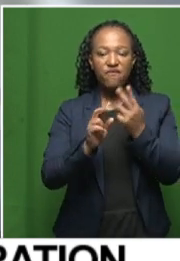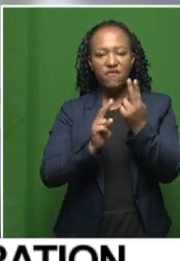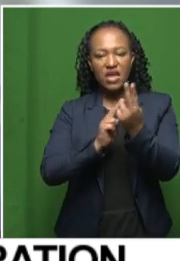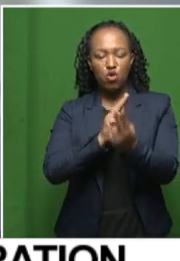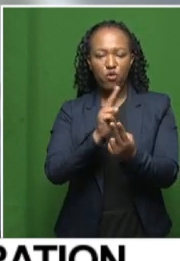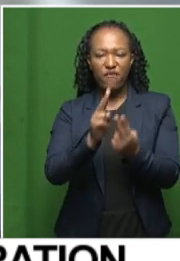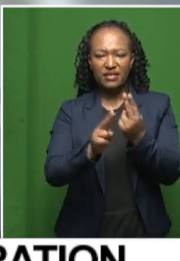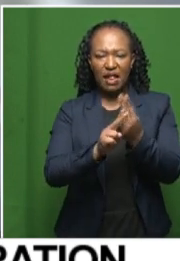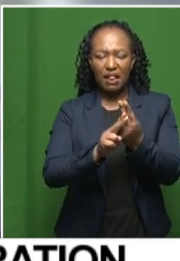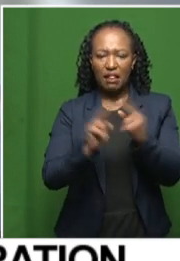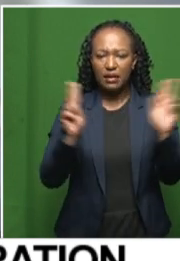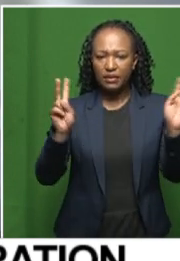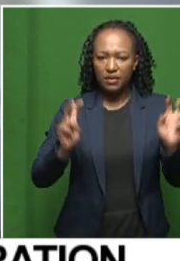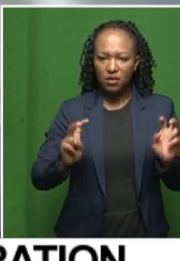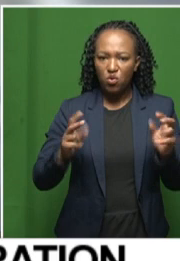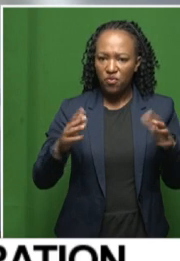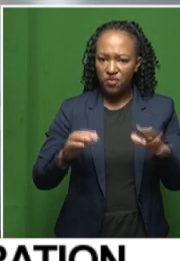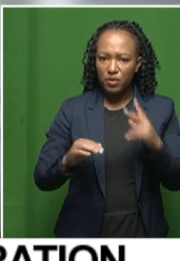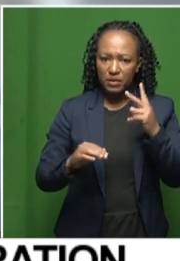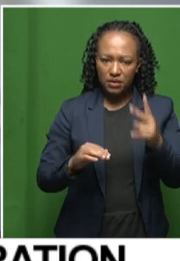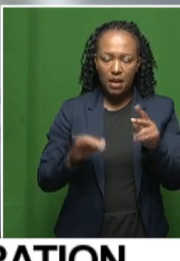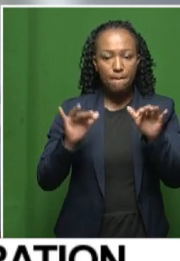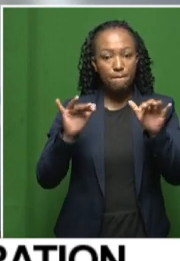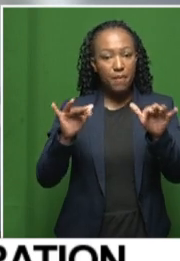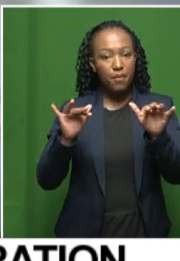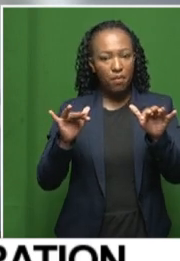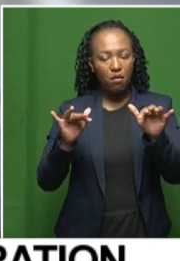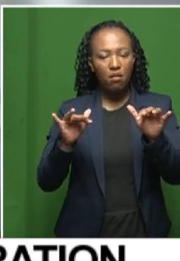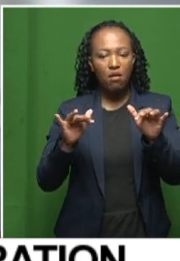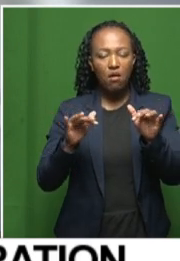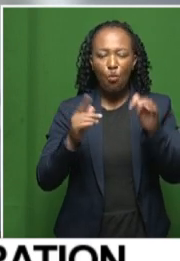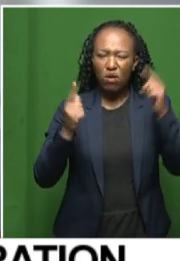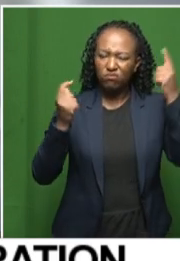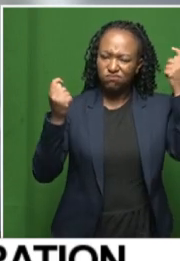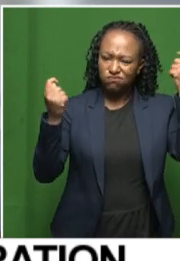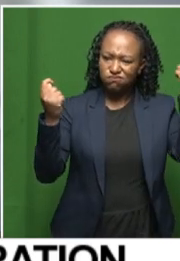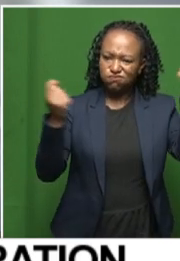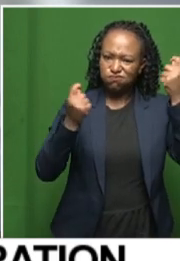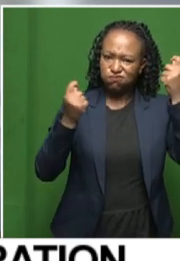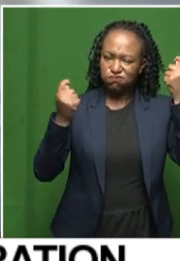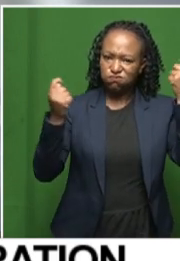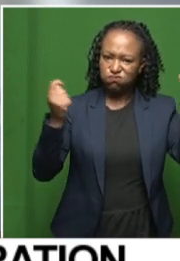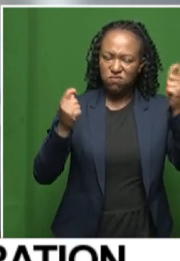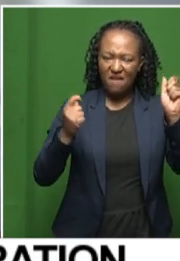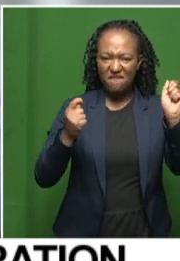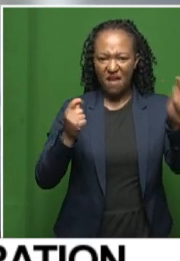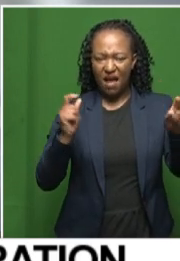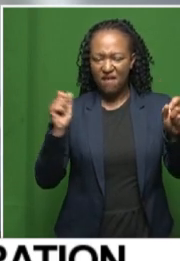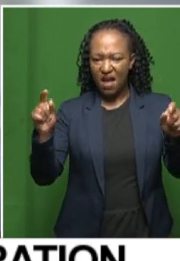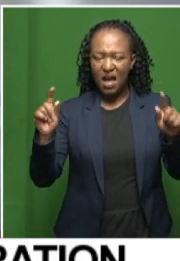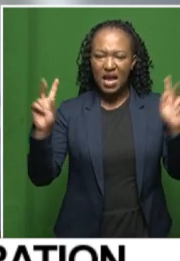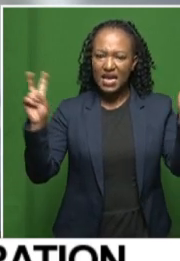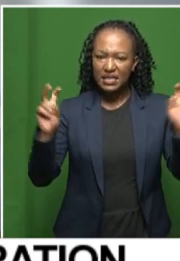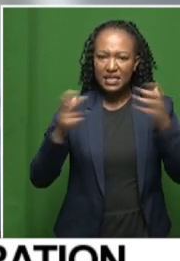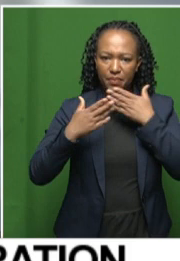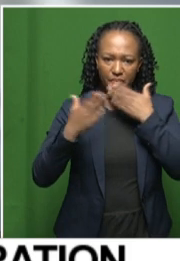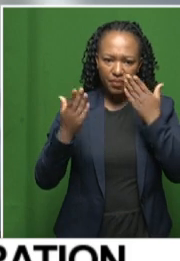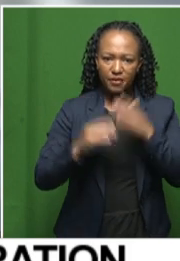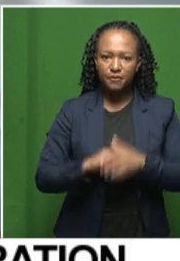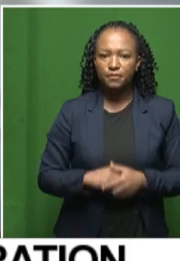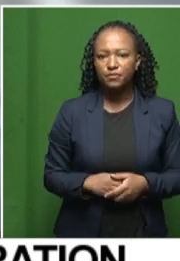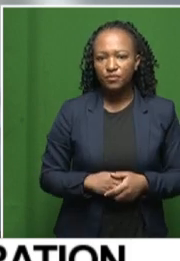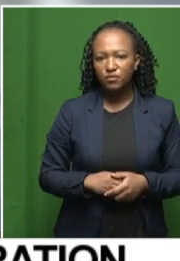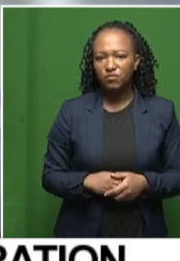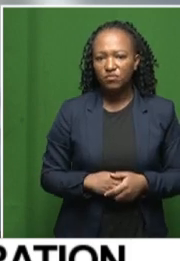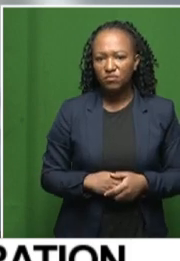access, as we've seen for people in remote and rural areas who are still without electricity. So let's talk